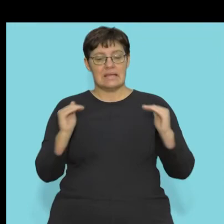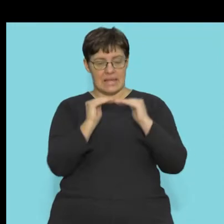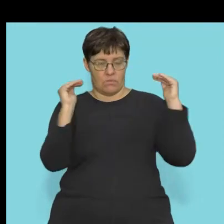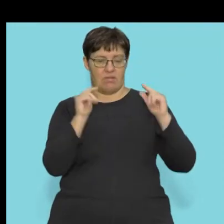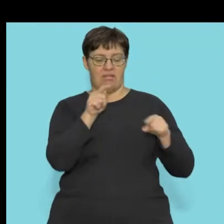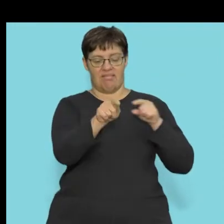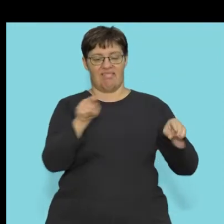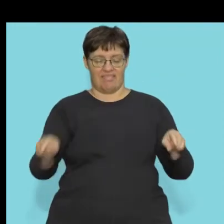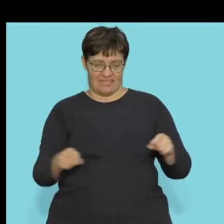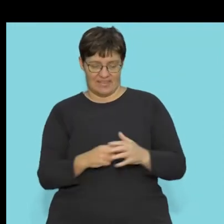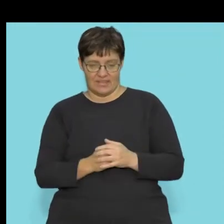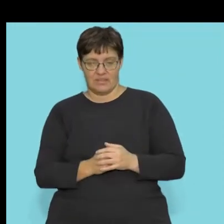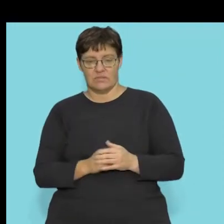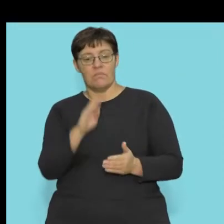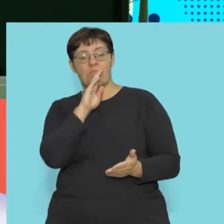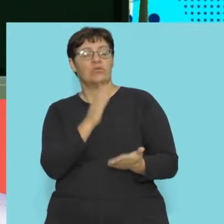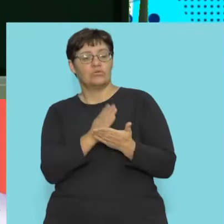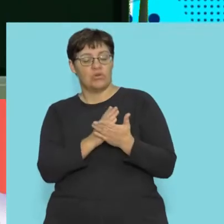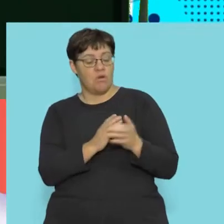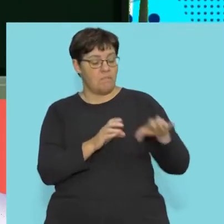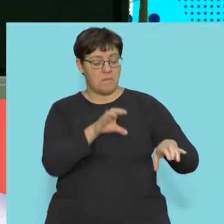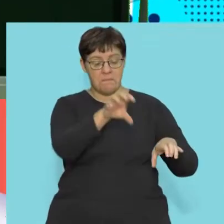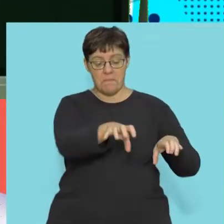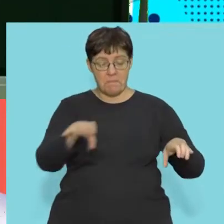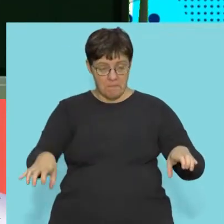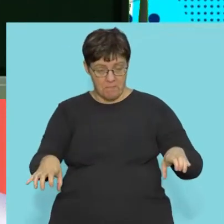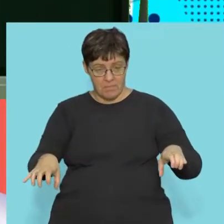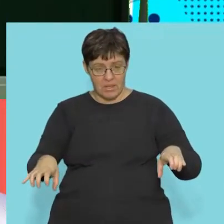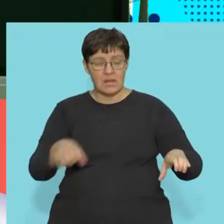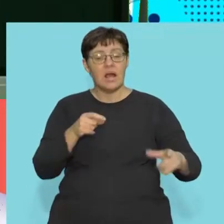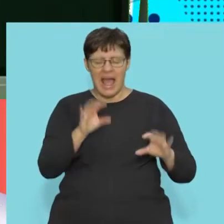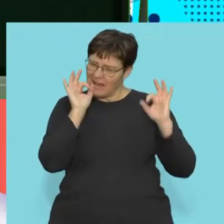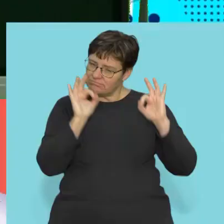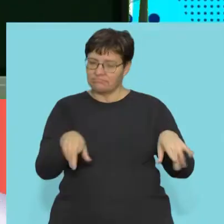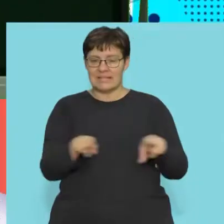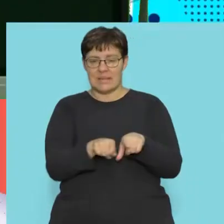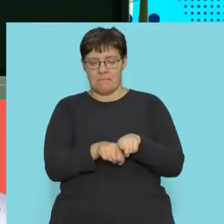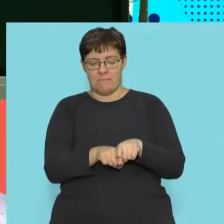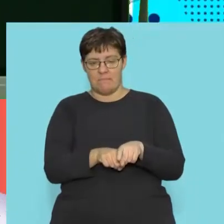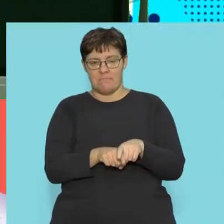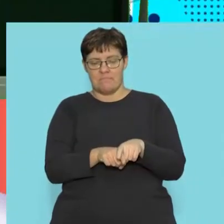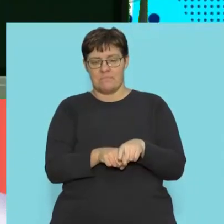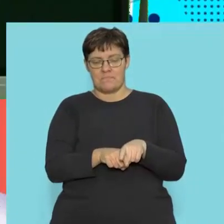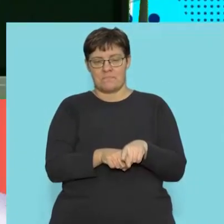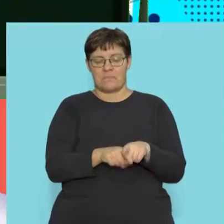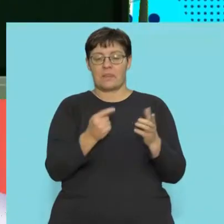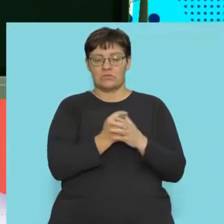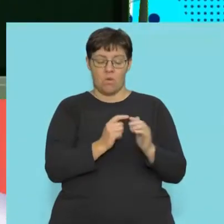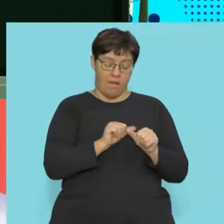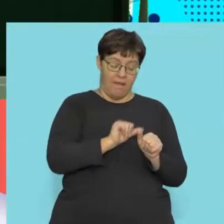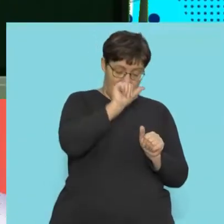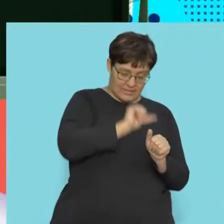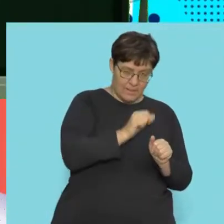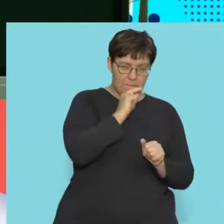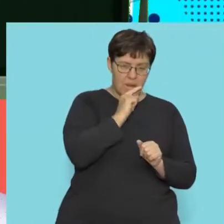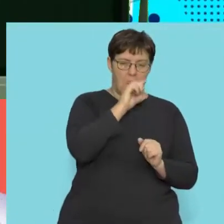3 equal parts. And this ensures that all the amount of dough was equal. So when we measure the height,